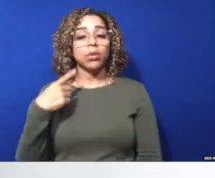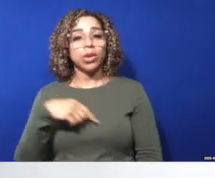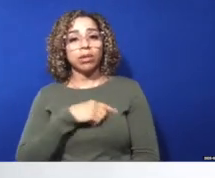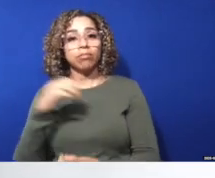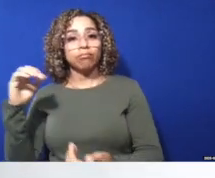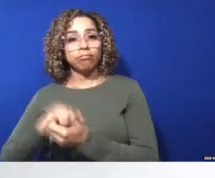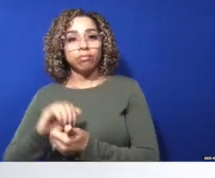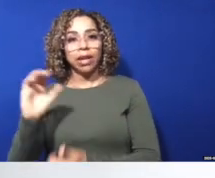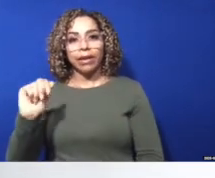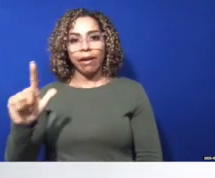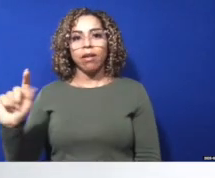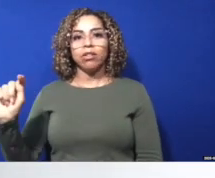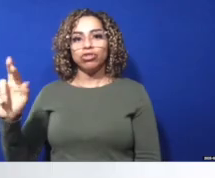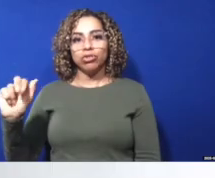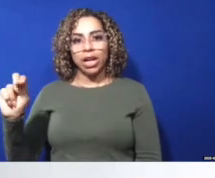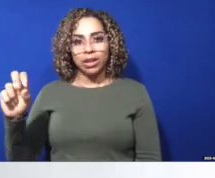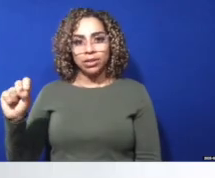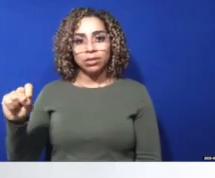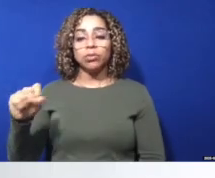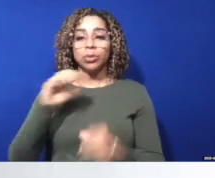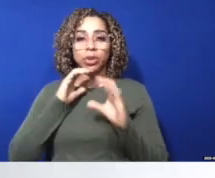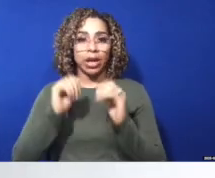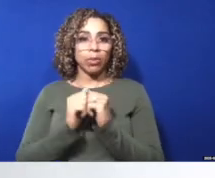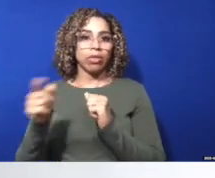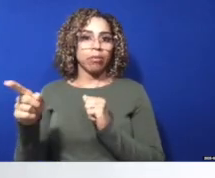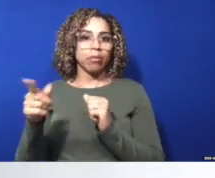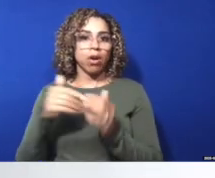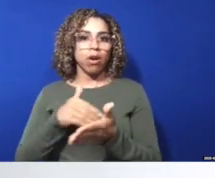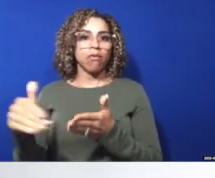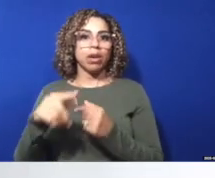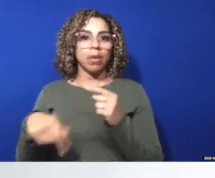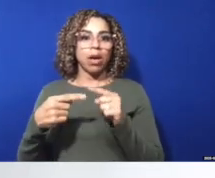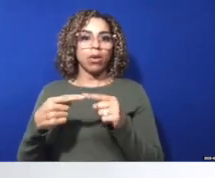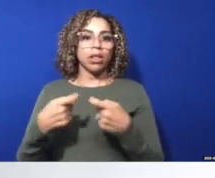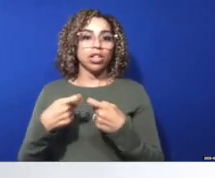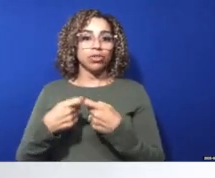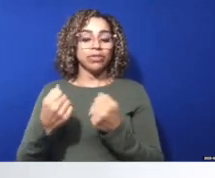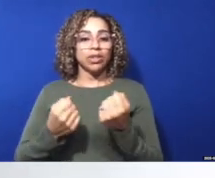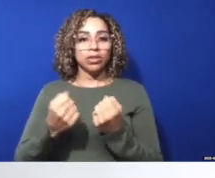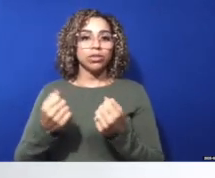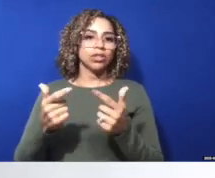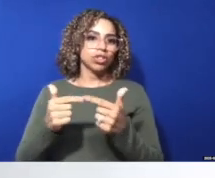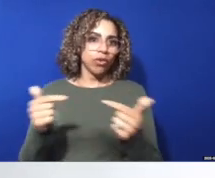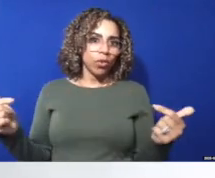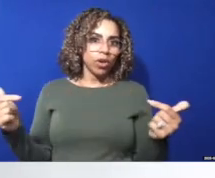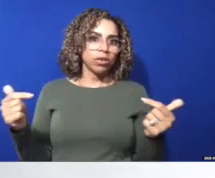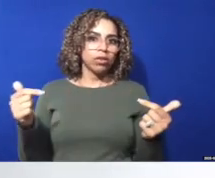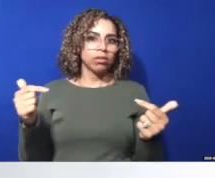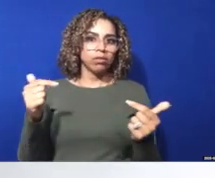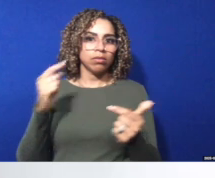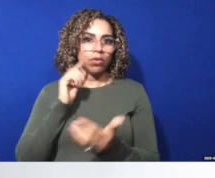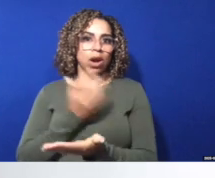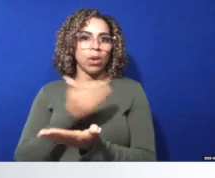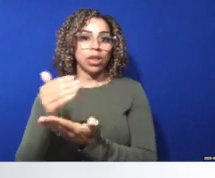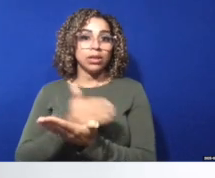Caltrans, and we do communicate with them often about about electric vehicles and so forth on the lists. But with regard